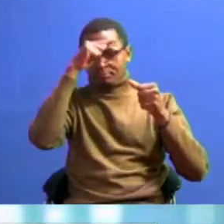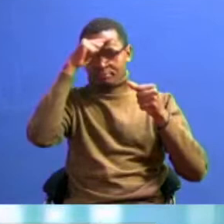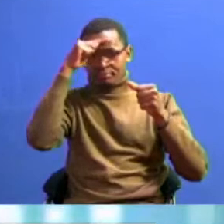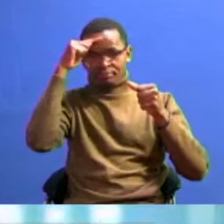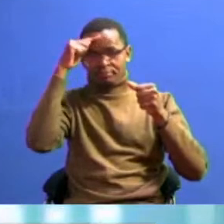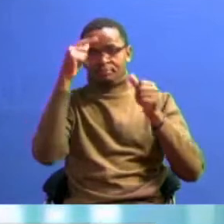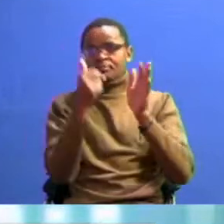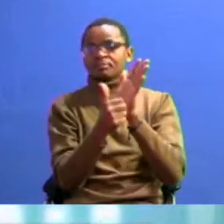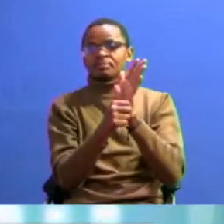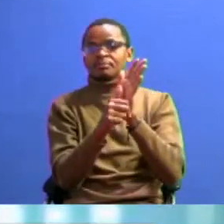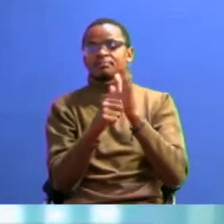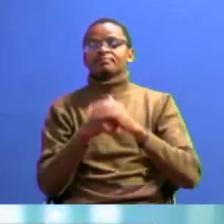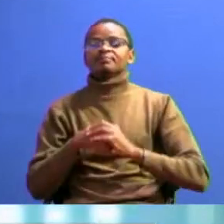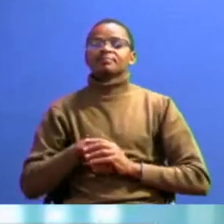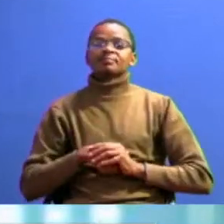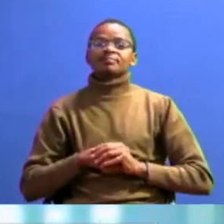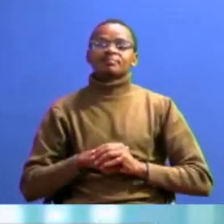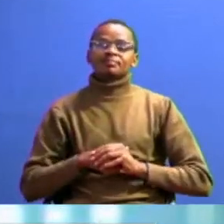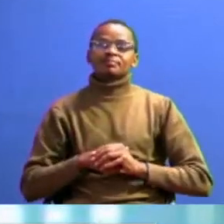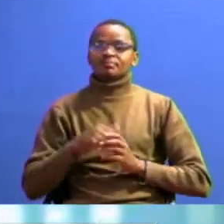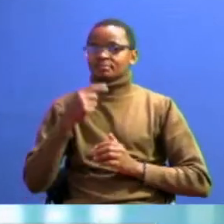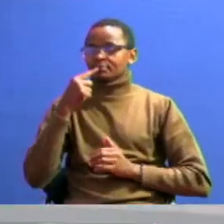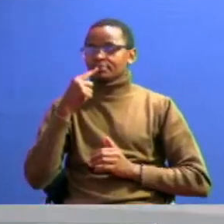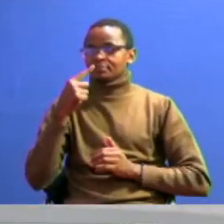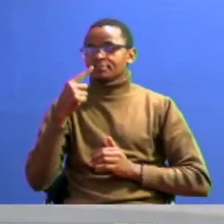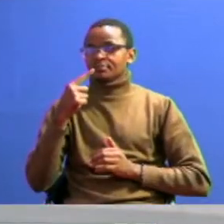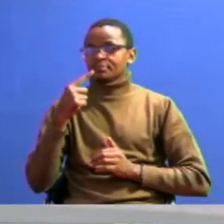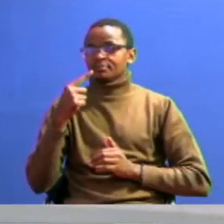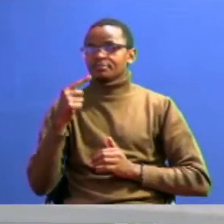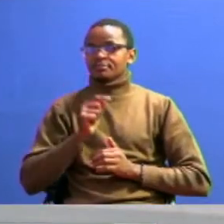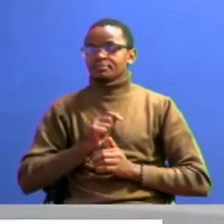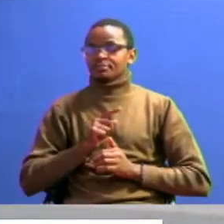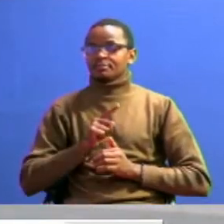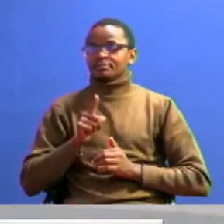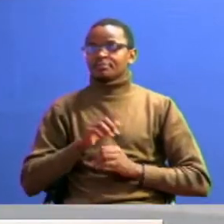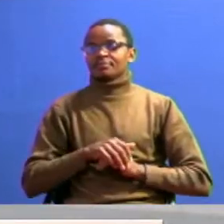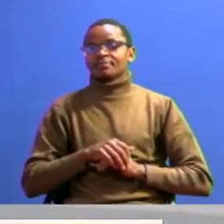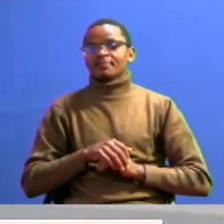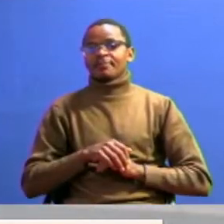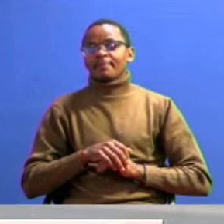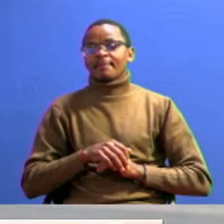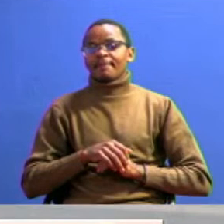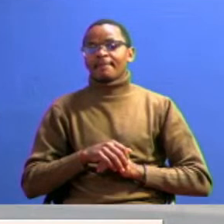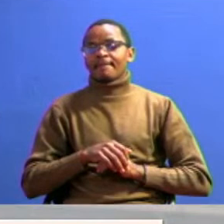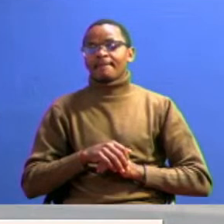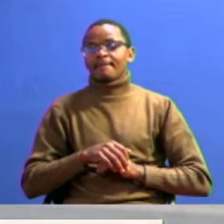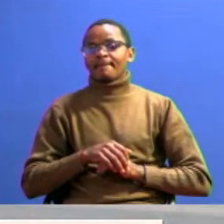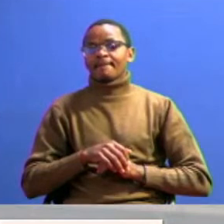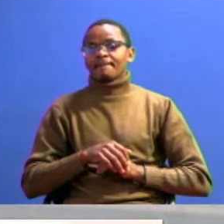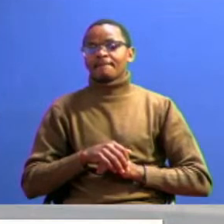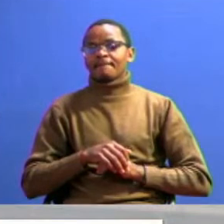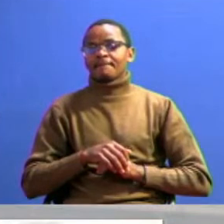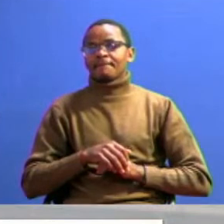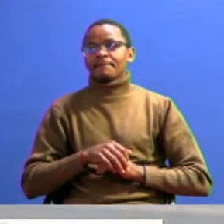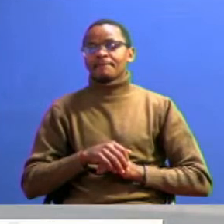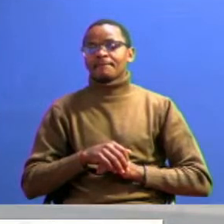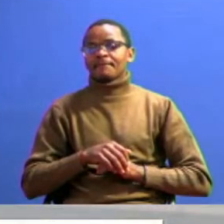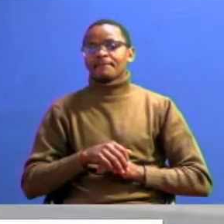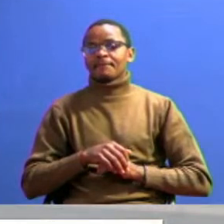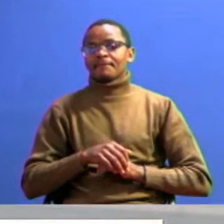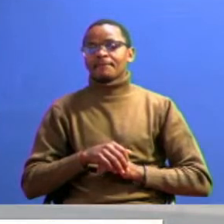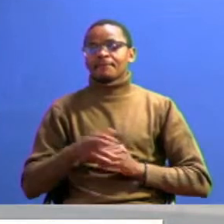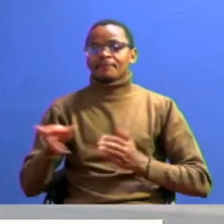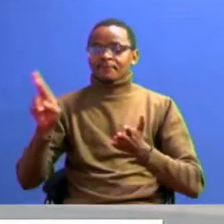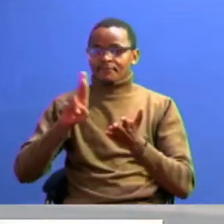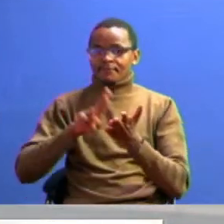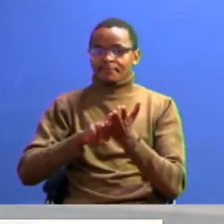stigma. Mm-hmm. You've mentioned that she came out to you in matters regarding being a